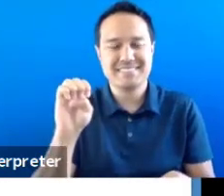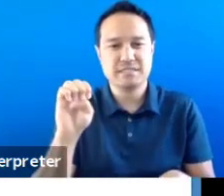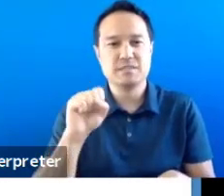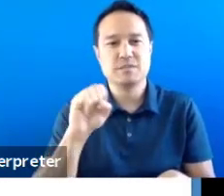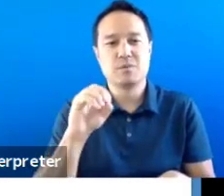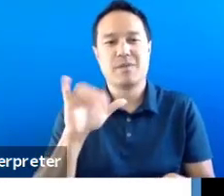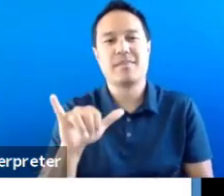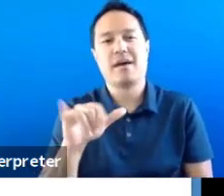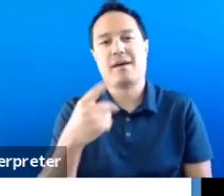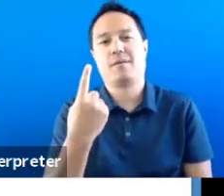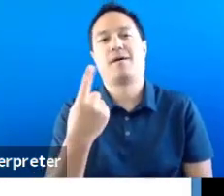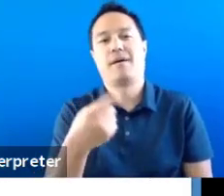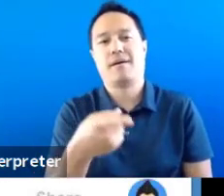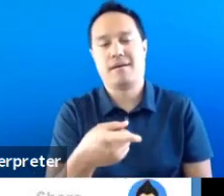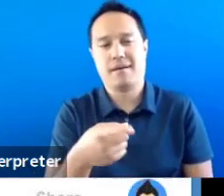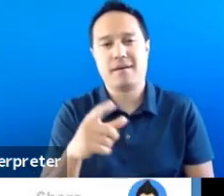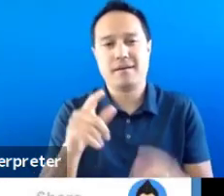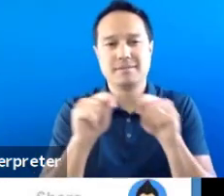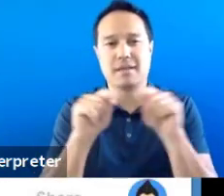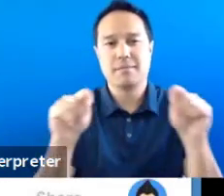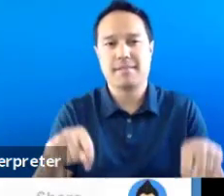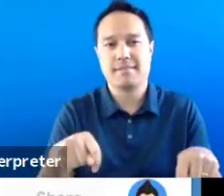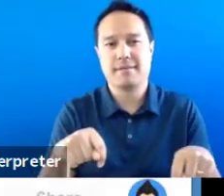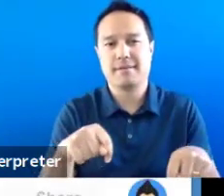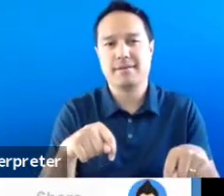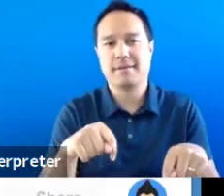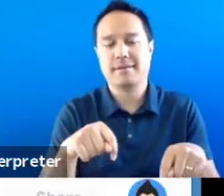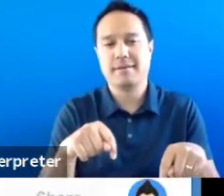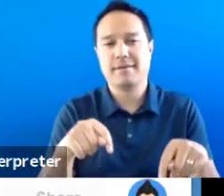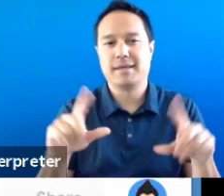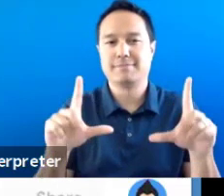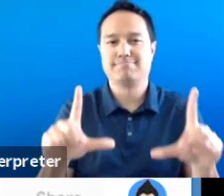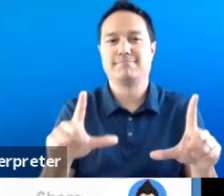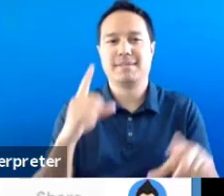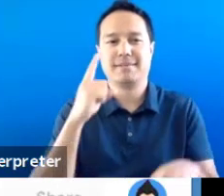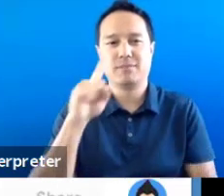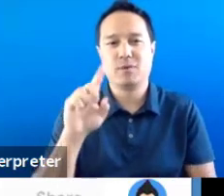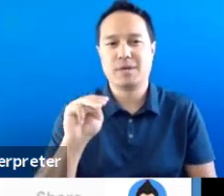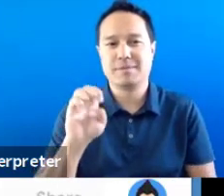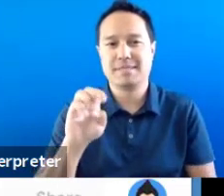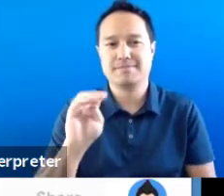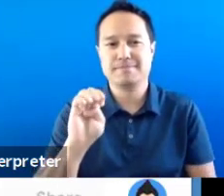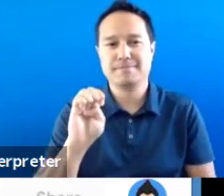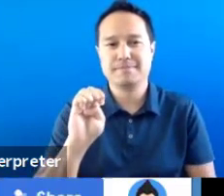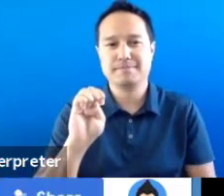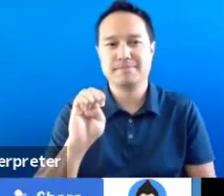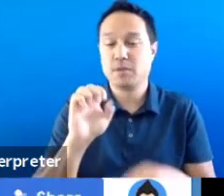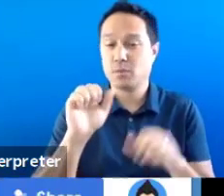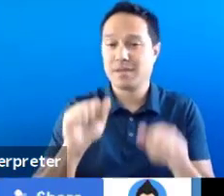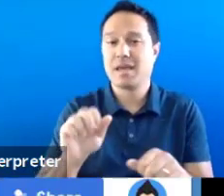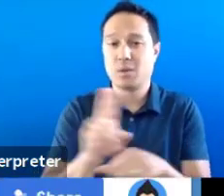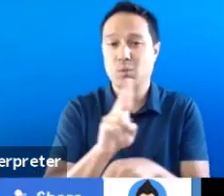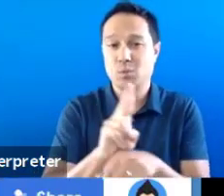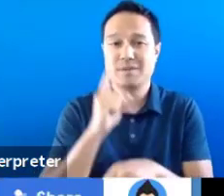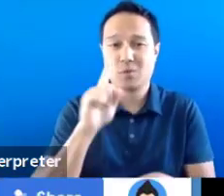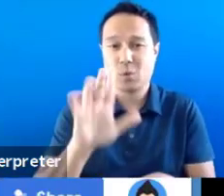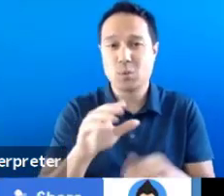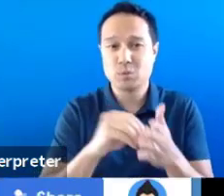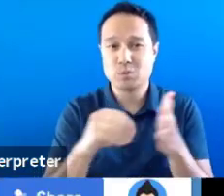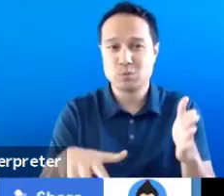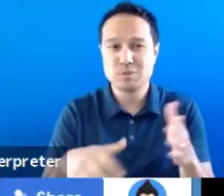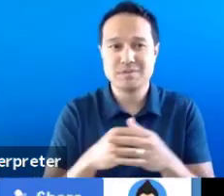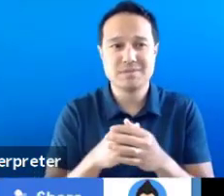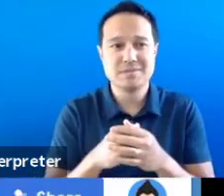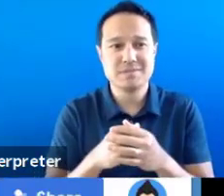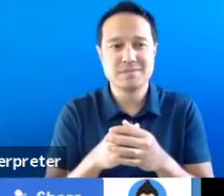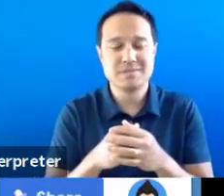meme template looks like, and you're welcome to use this with your students. And right here, it's a Google Drawings activity.